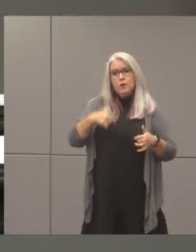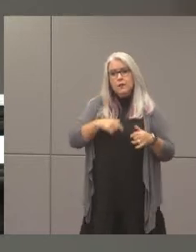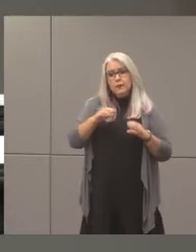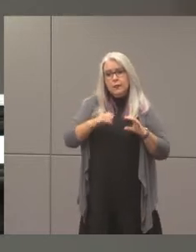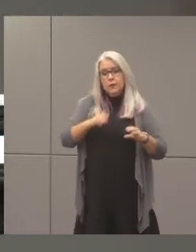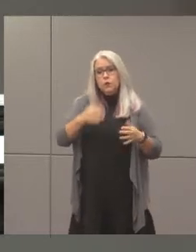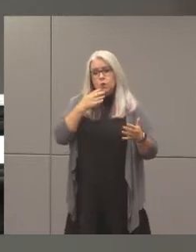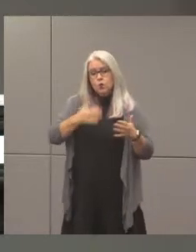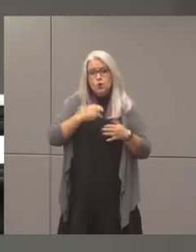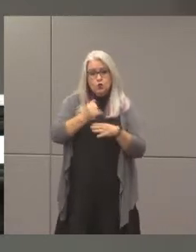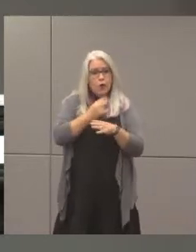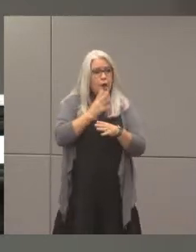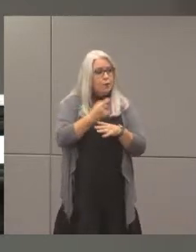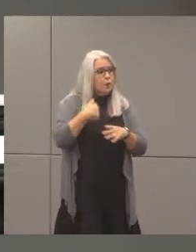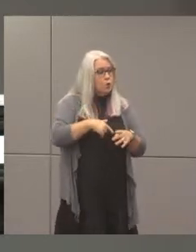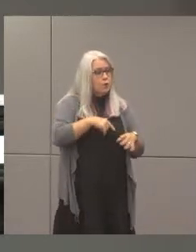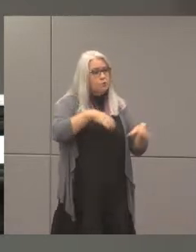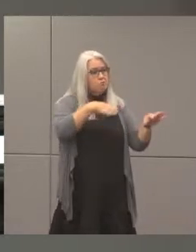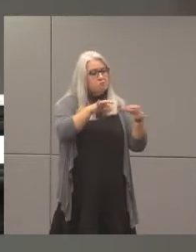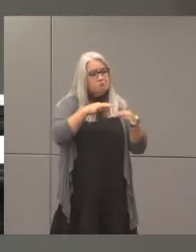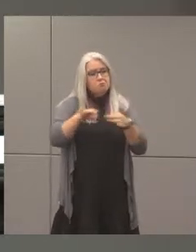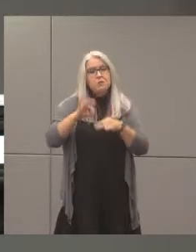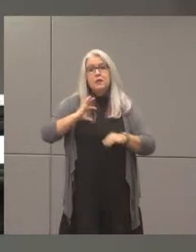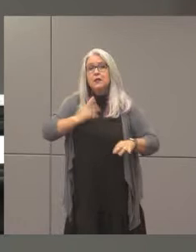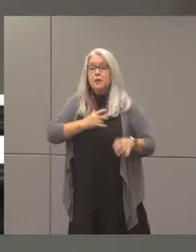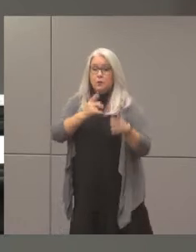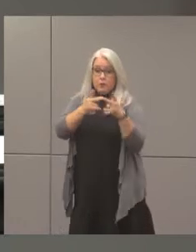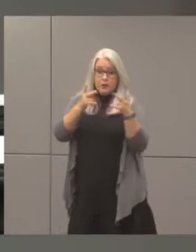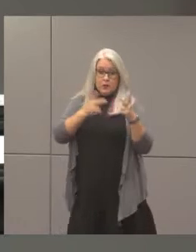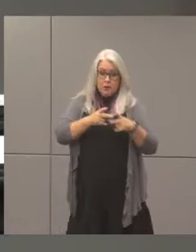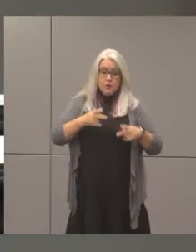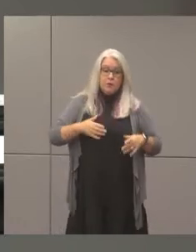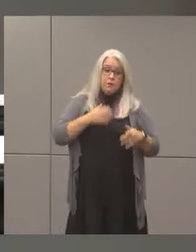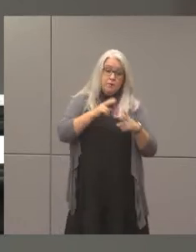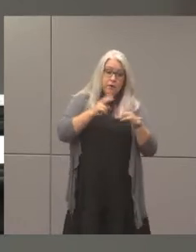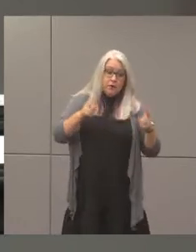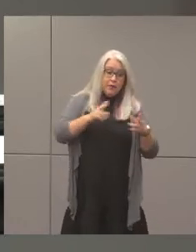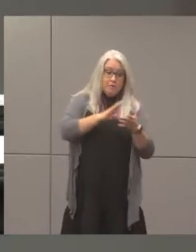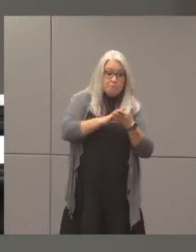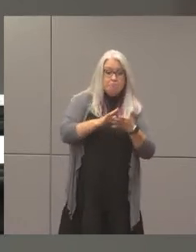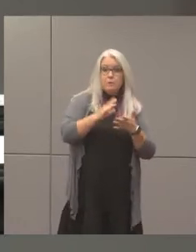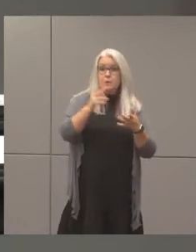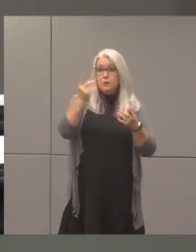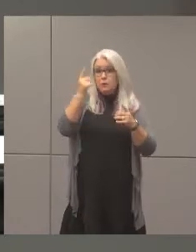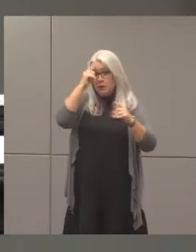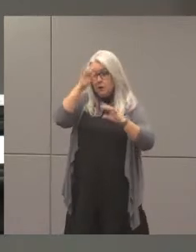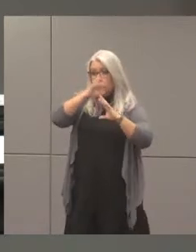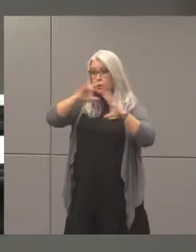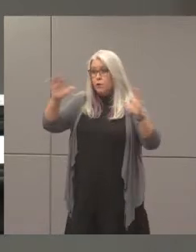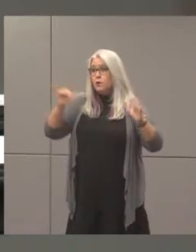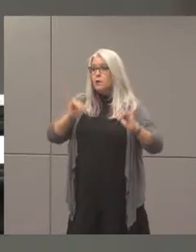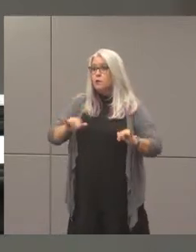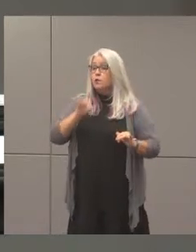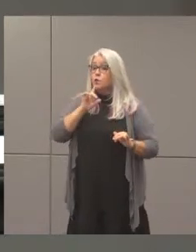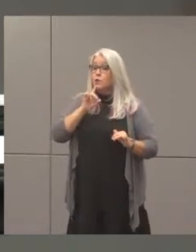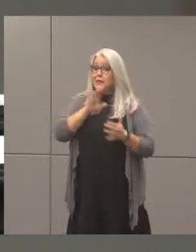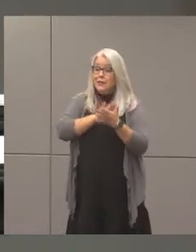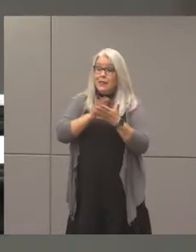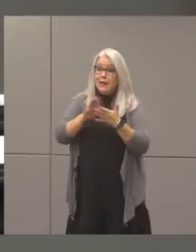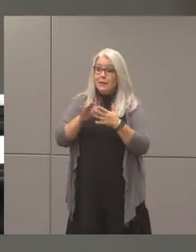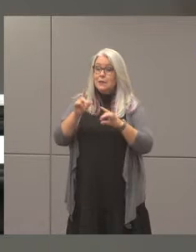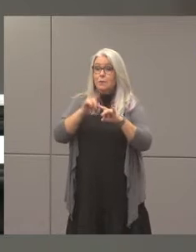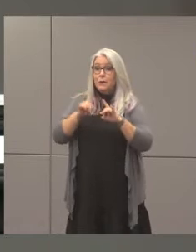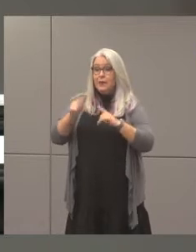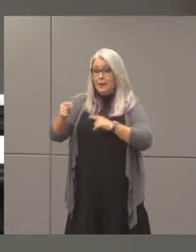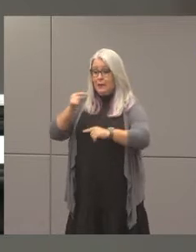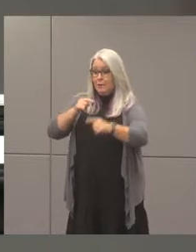all articulated our positions. We've been very thoughtful and insightful. That's really nice. But getting back